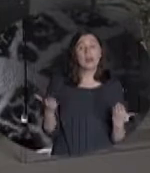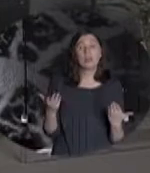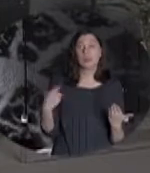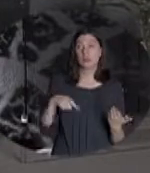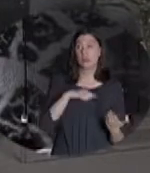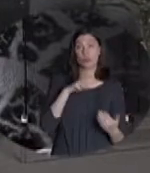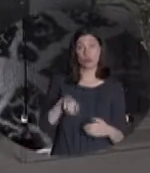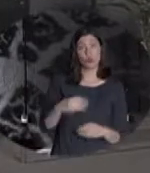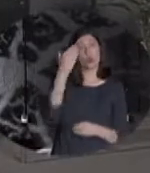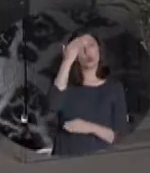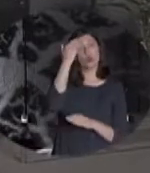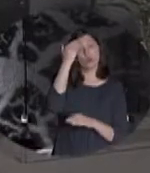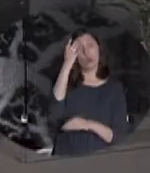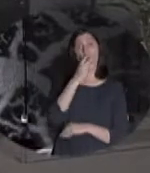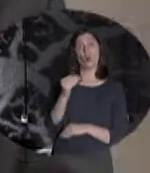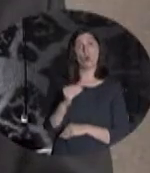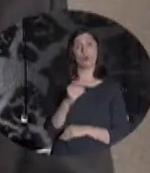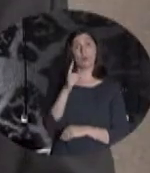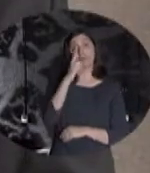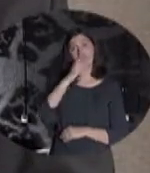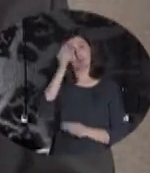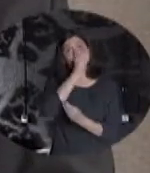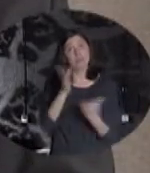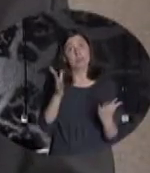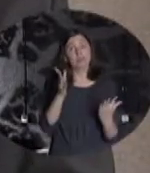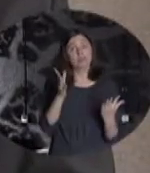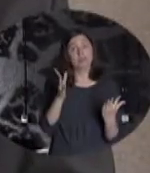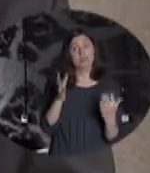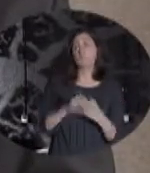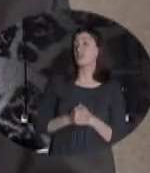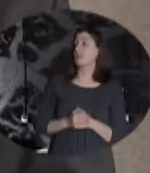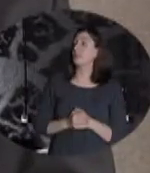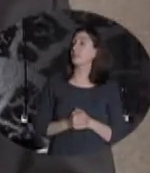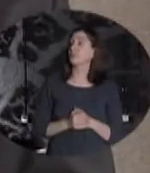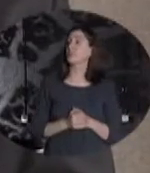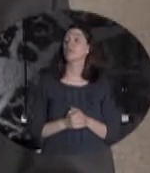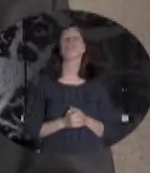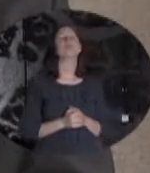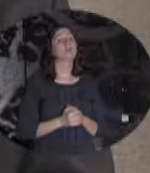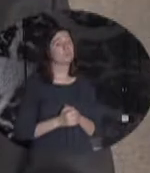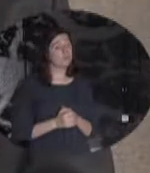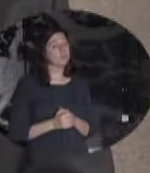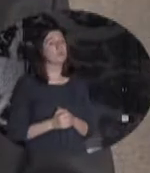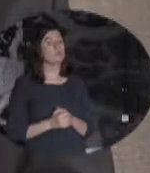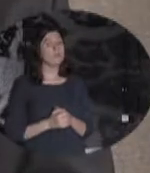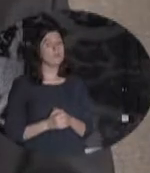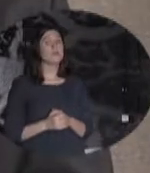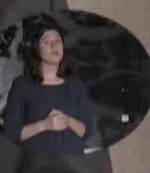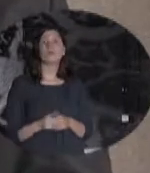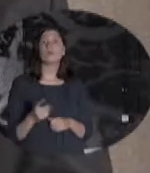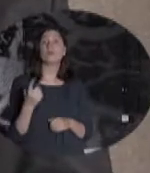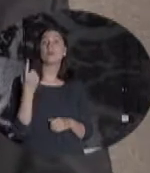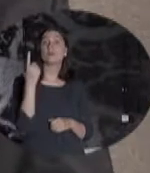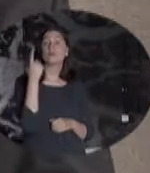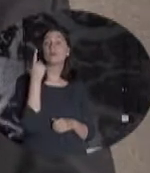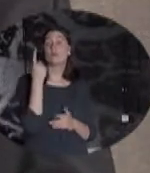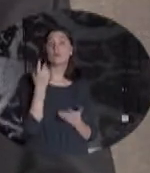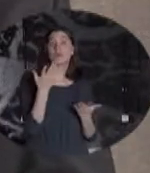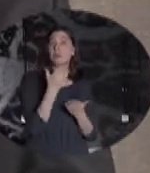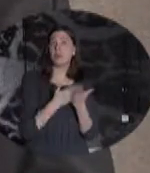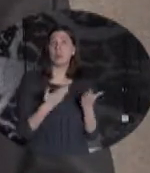we should know about and some myths that probably need to be debunked? Well, I mean, again, going back to all the things that kind of we talked